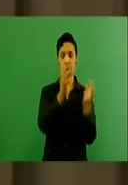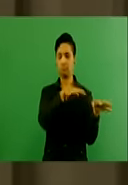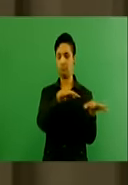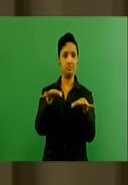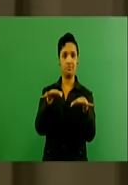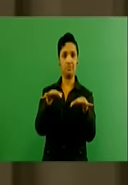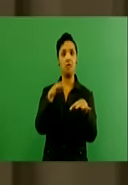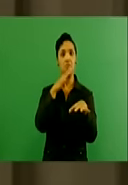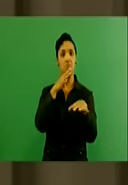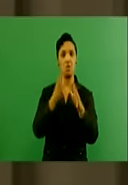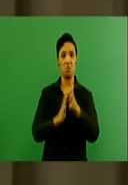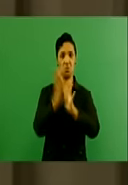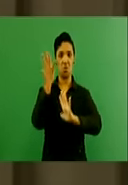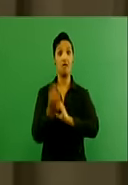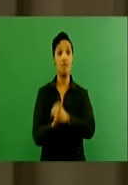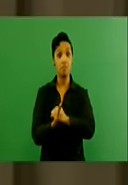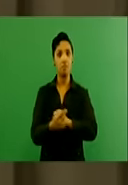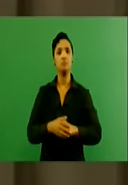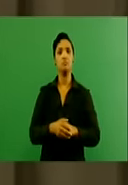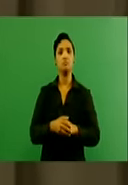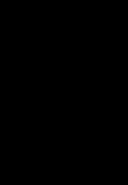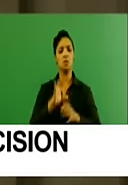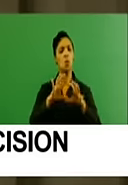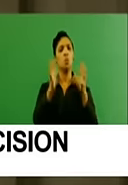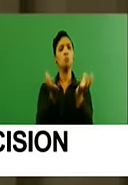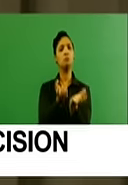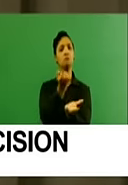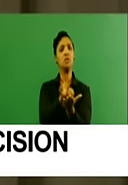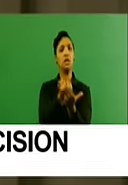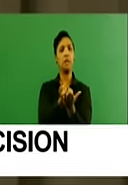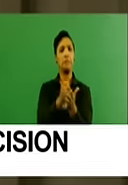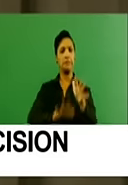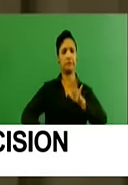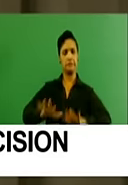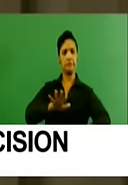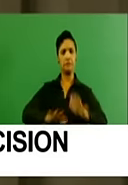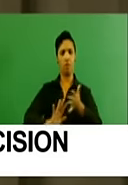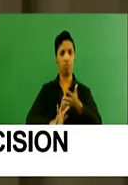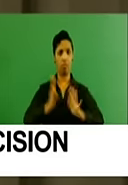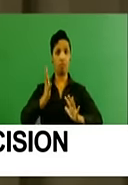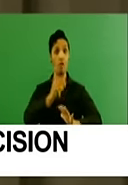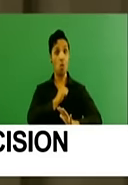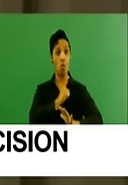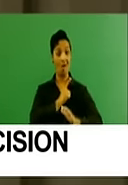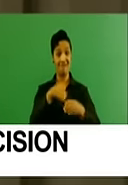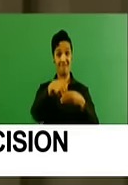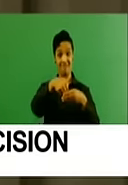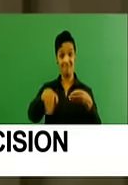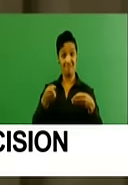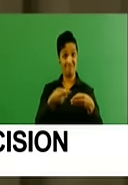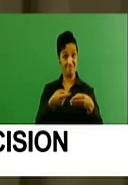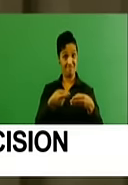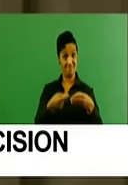month. The outlook for the global economy has become more uncertain as the potential consequences of